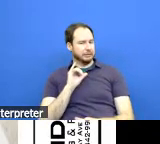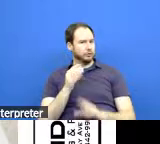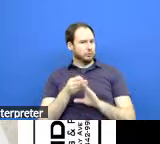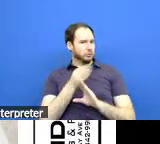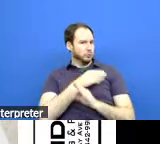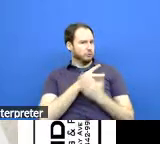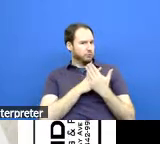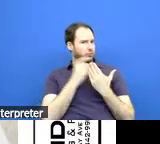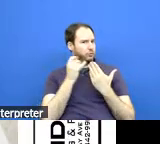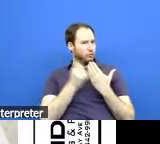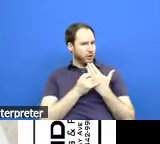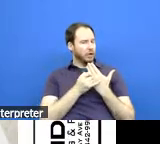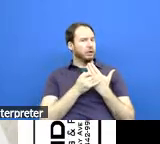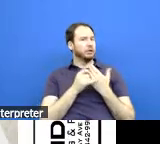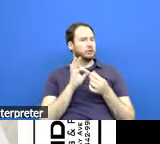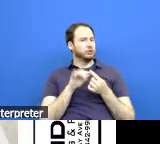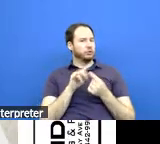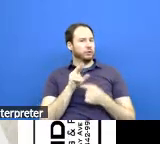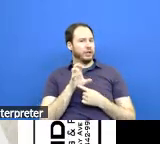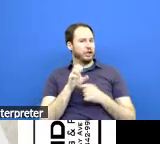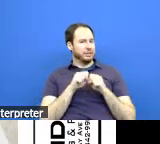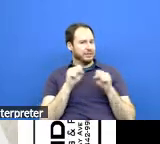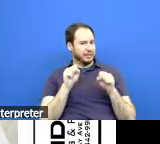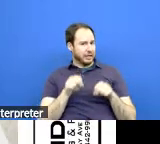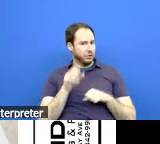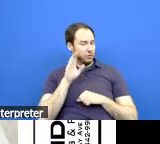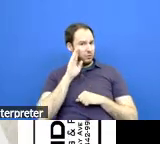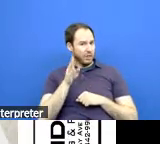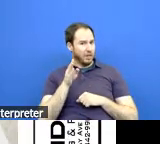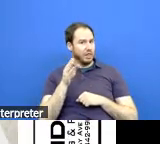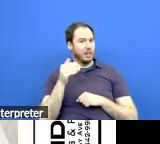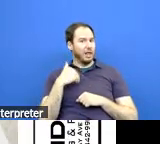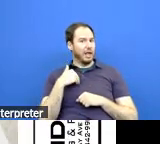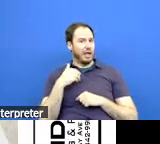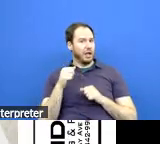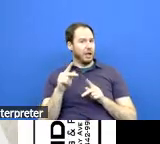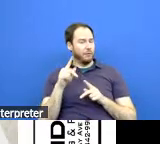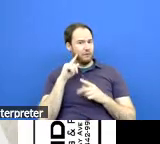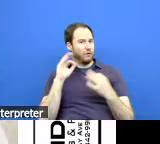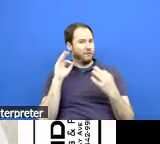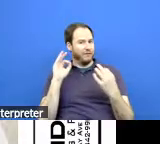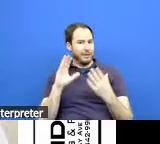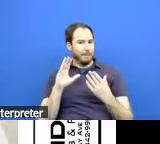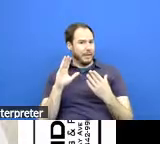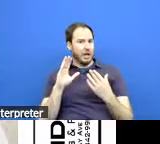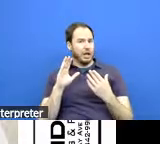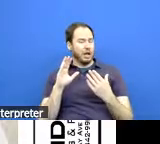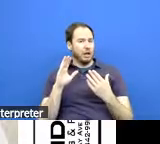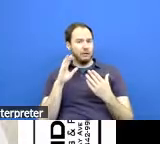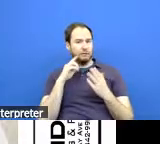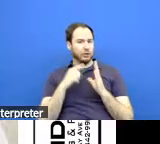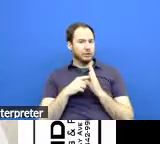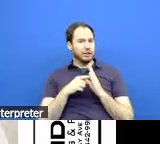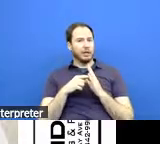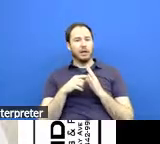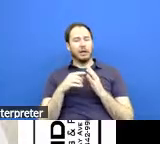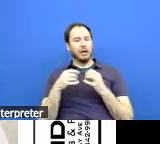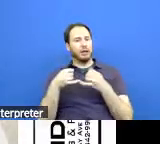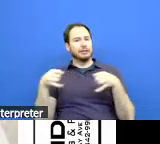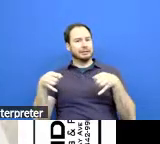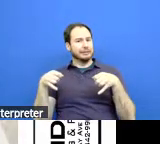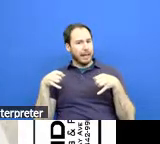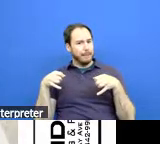previous project on Erie Station, will there be a chance for input on things like setback